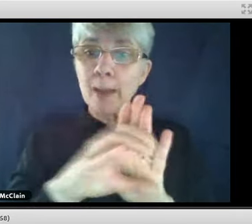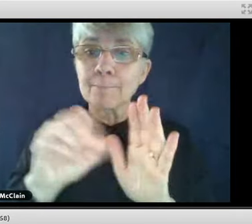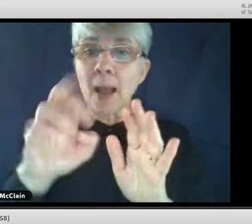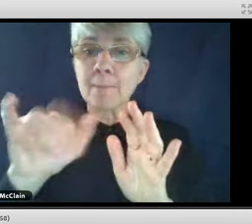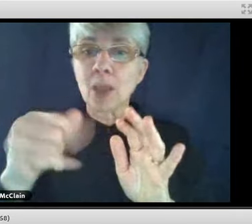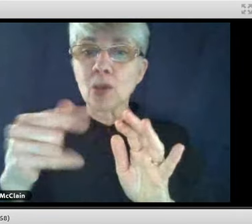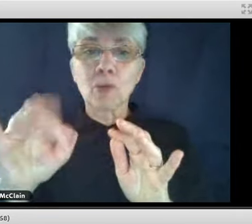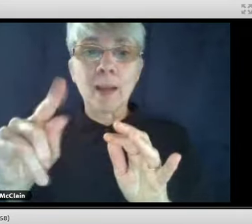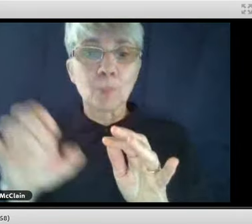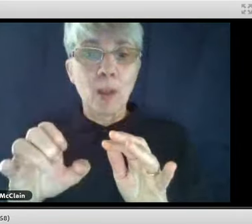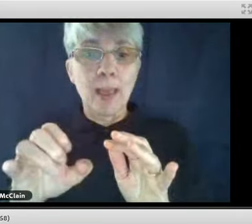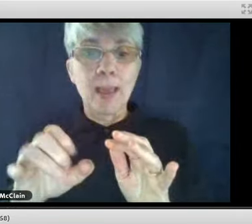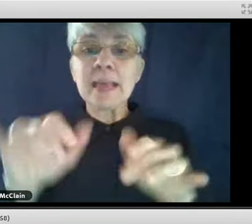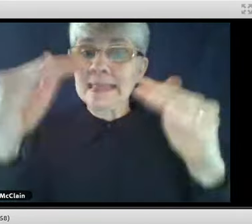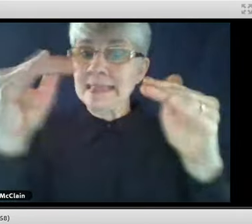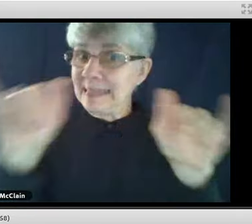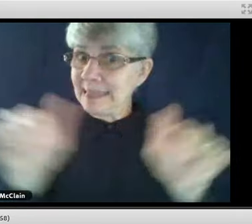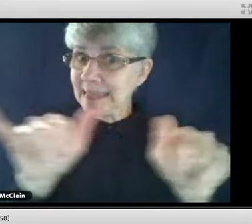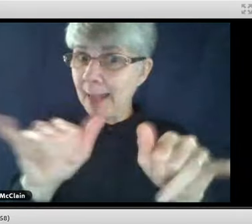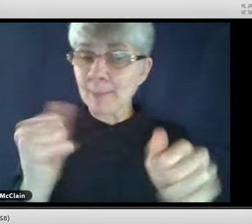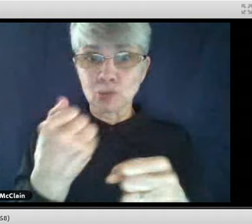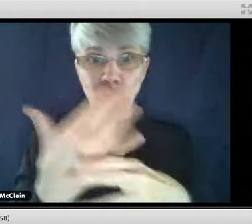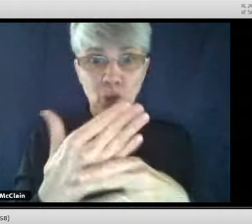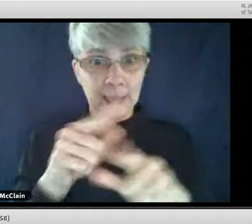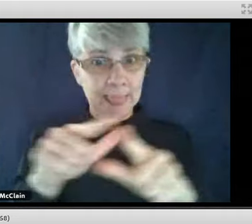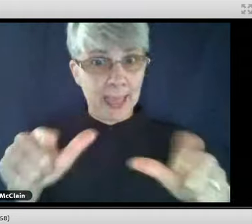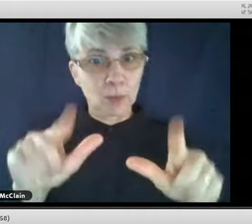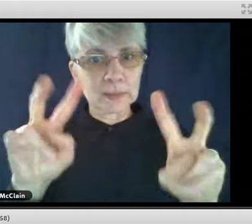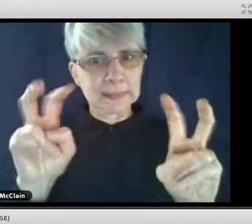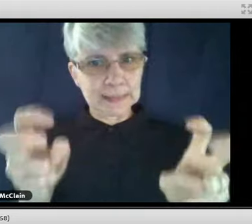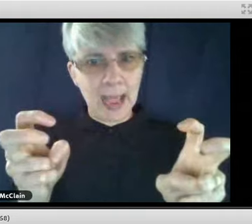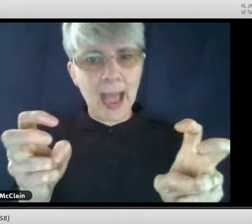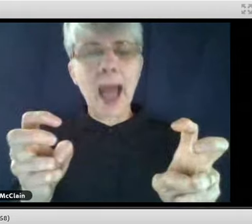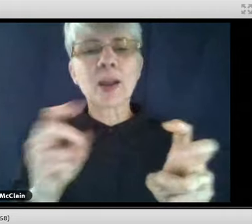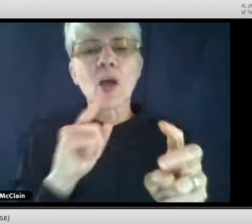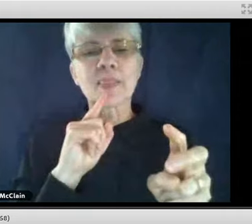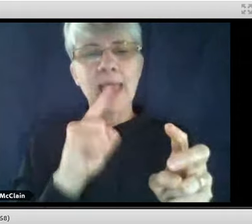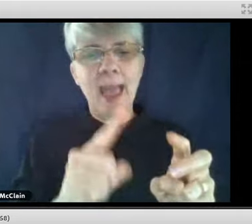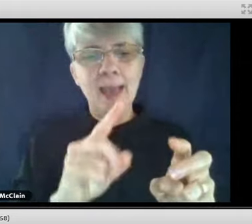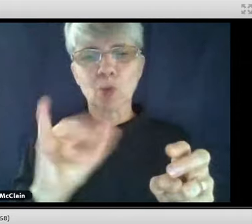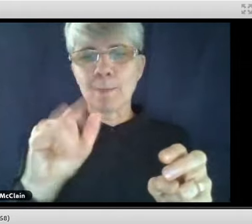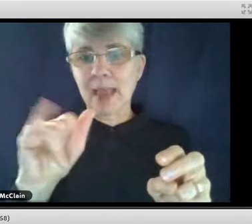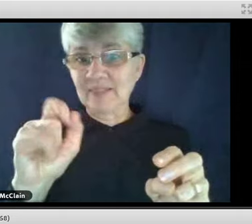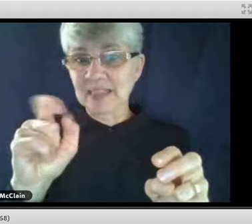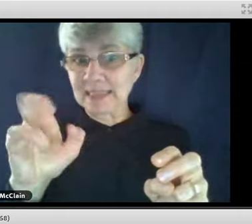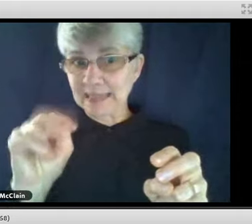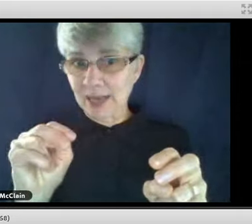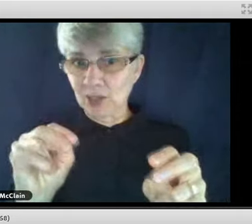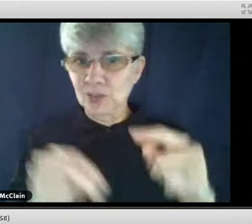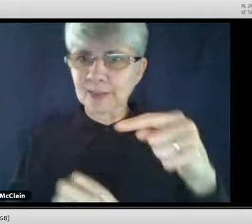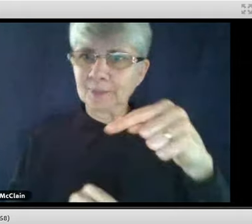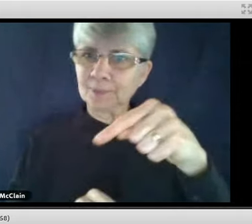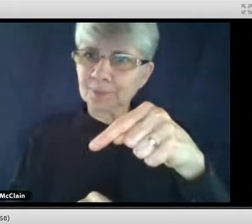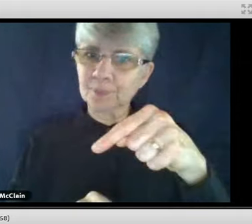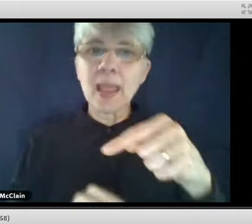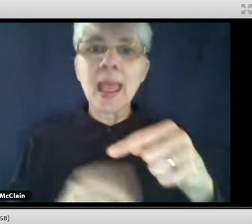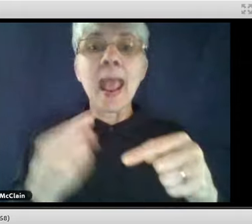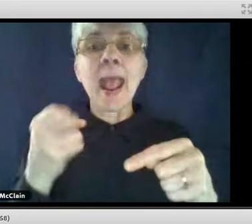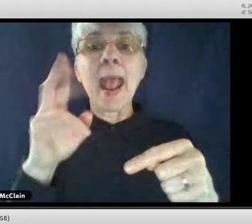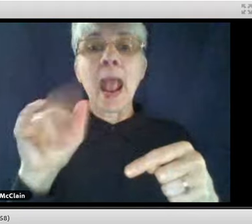German language title, it's titled differently on the actual manifestation, Harry Potter and the Sorcerer's